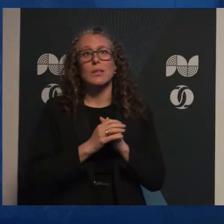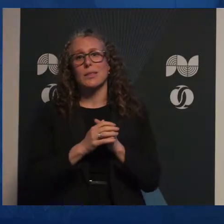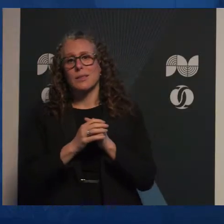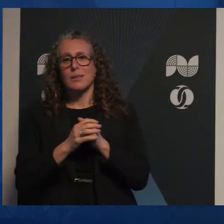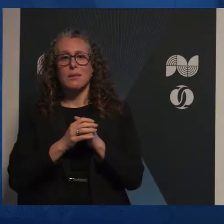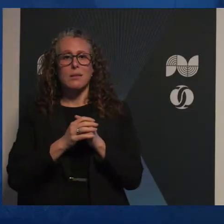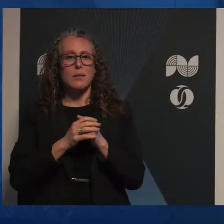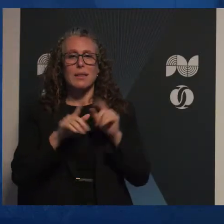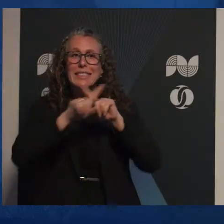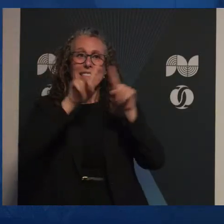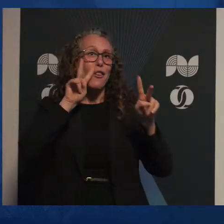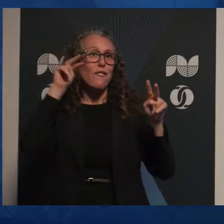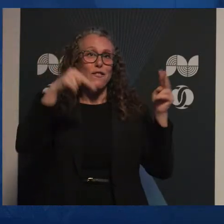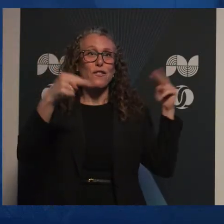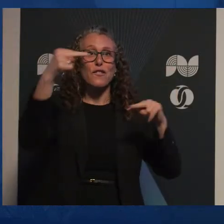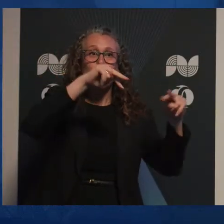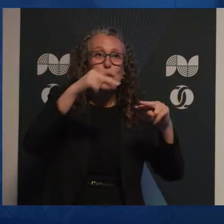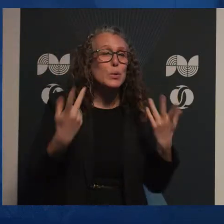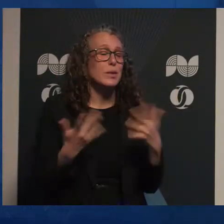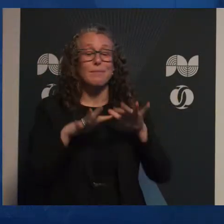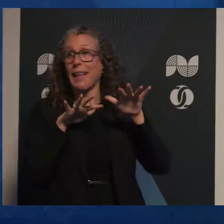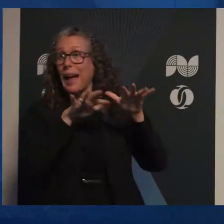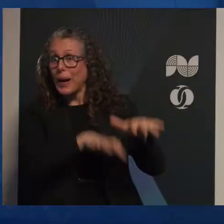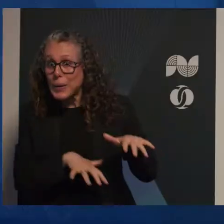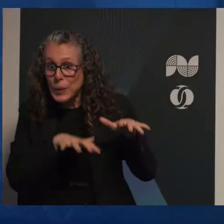voice, agriculture,